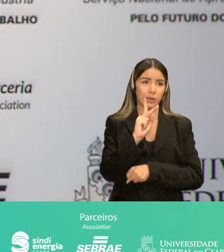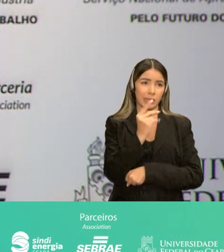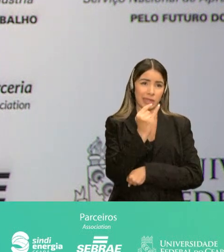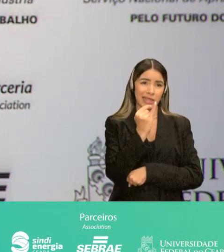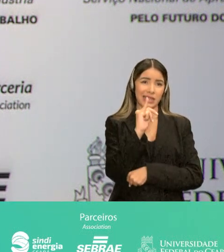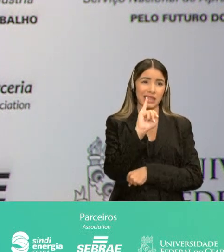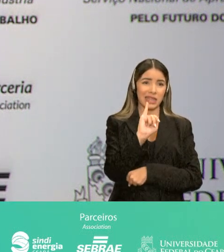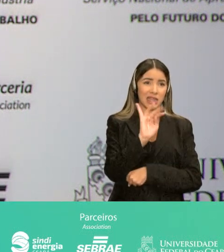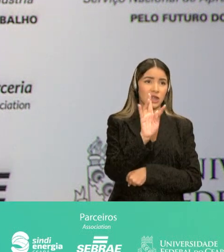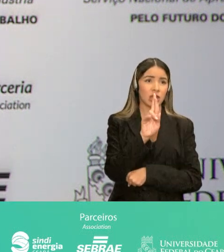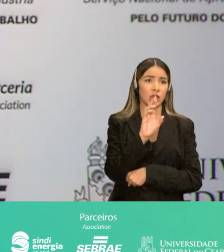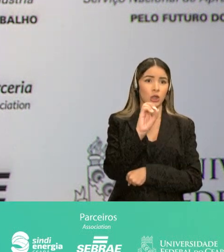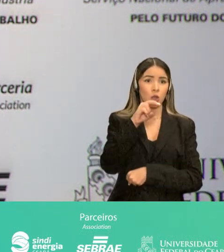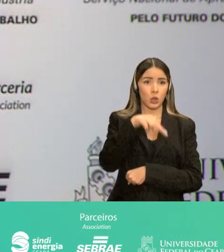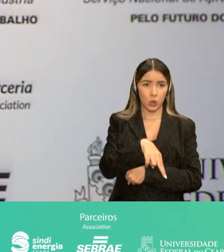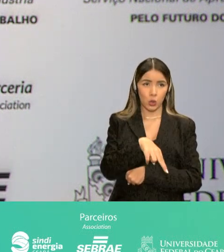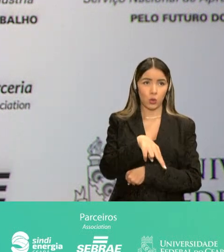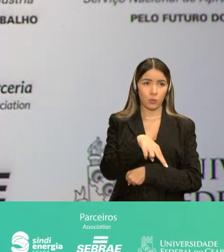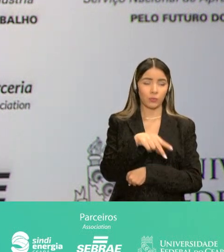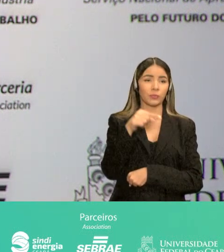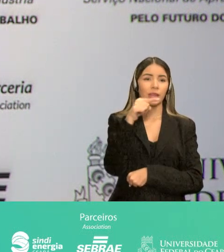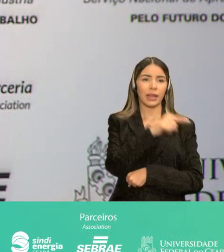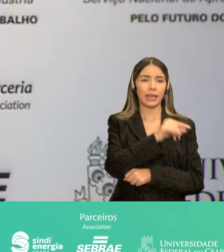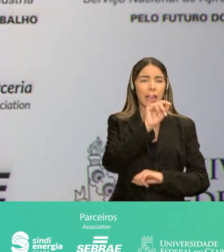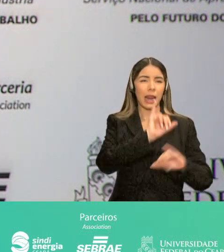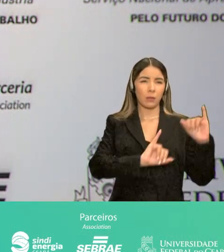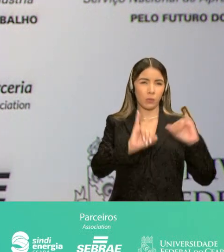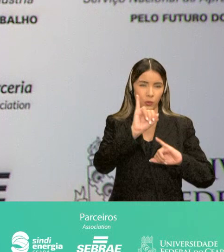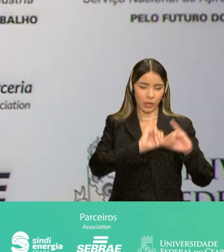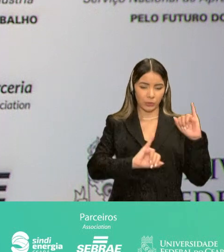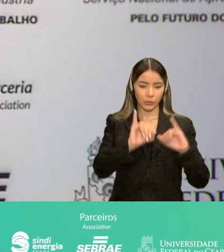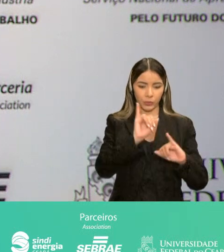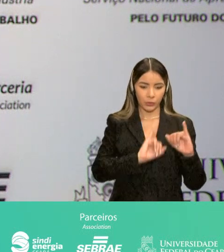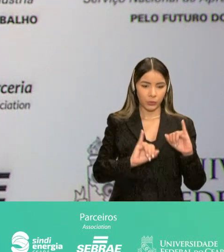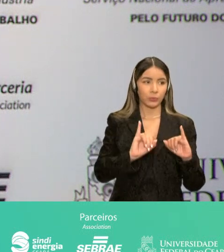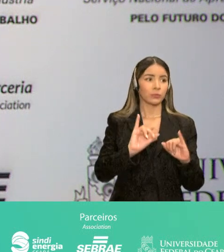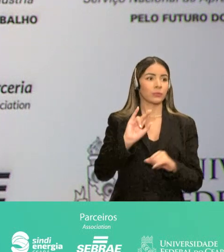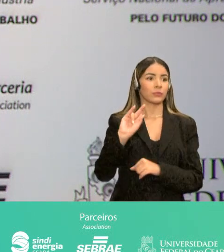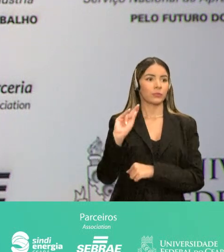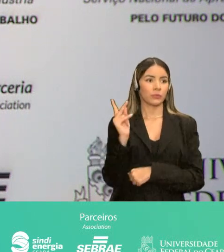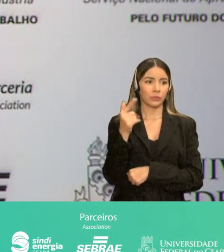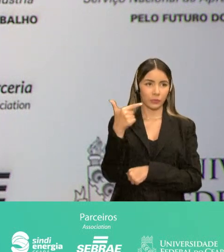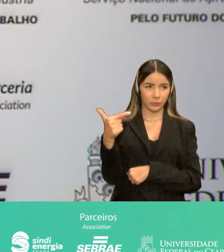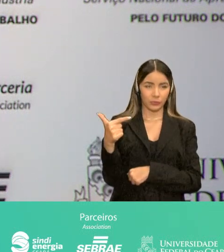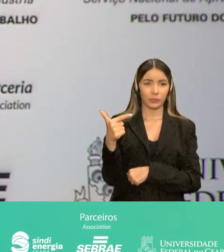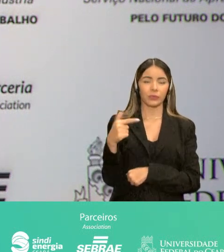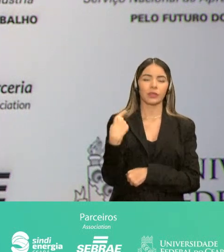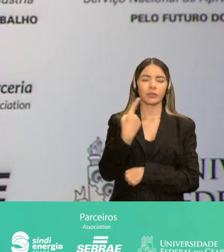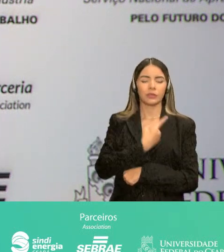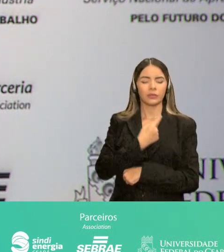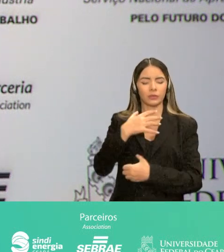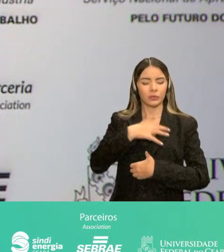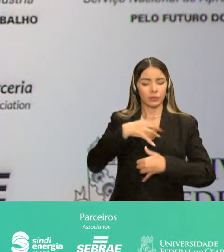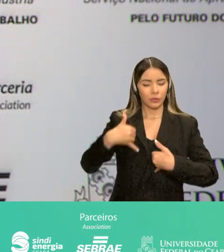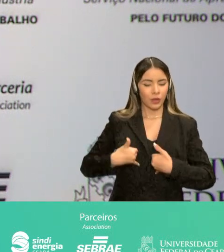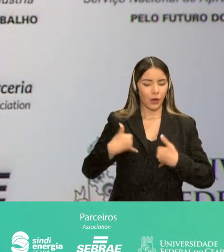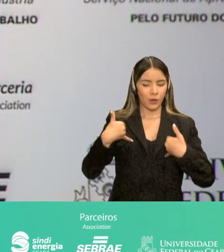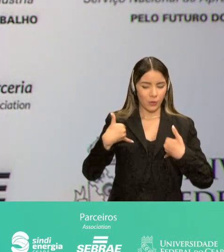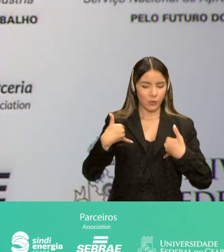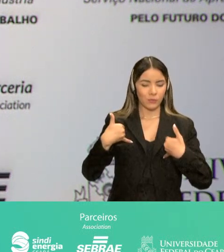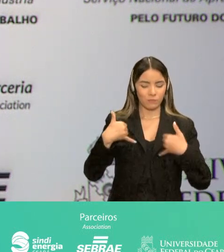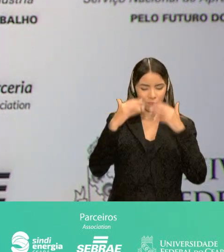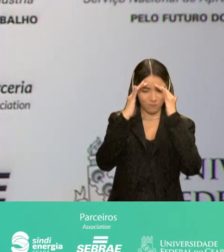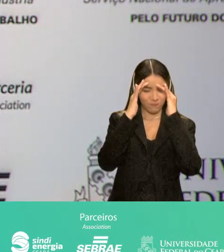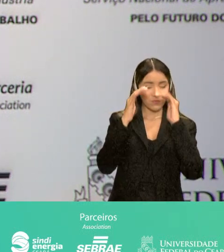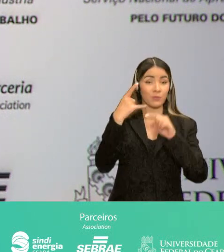spin-off do laboratório de hidrogênio da emerging as a Unicamp. spin-off Então, uma of honra the enorme Unicamp Hydrogen Lab. de ter So sido uma das it's been pessoas an que trouxe honor a